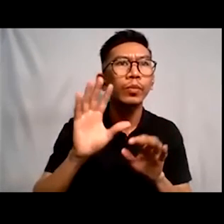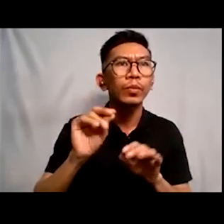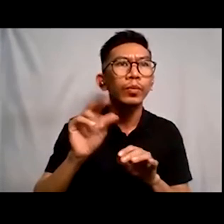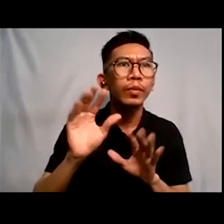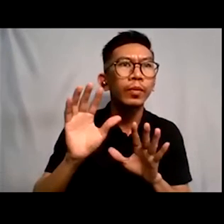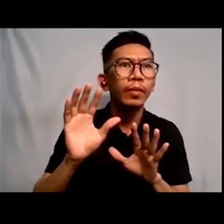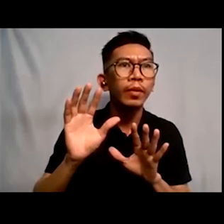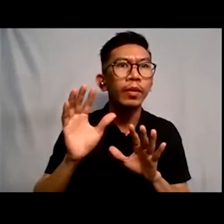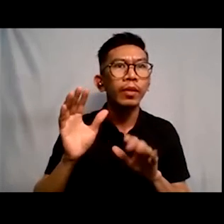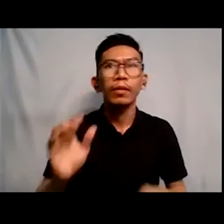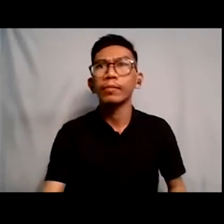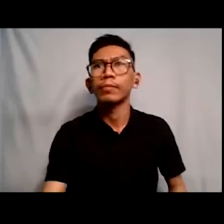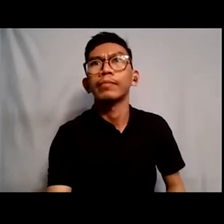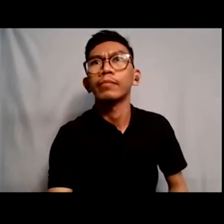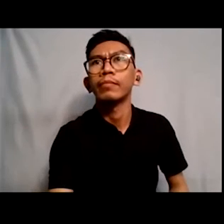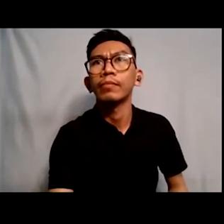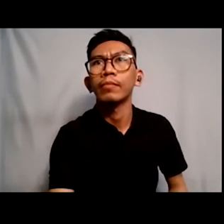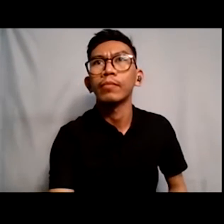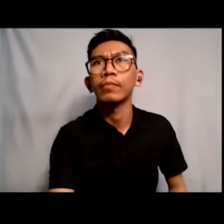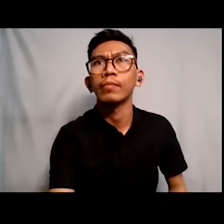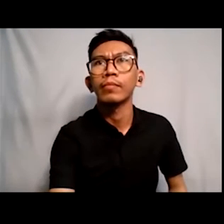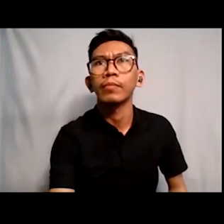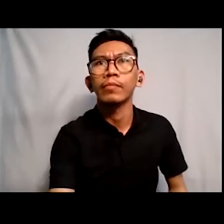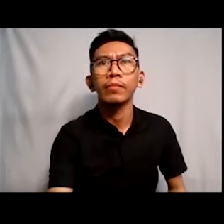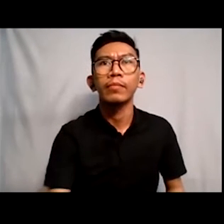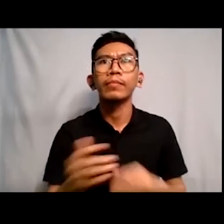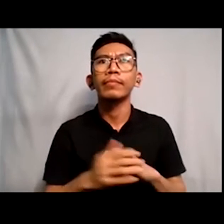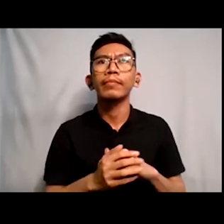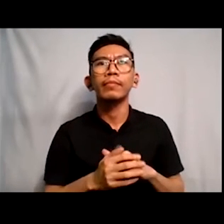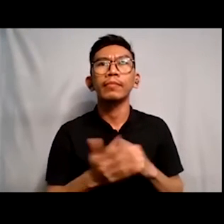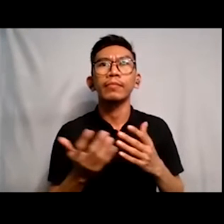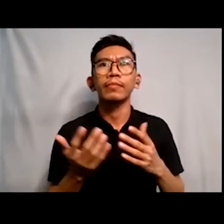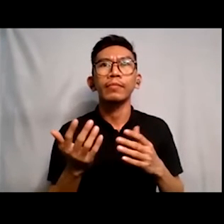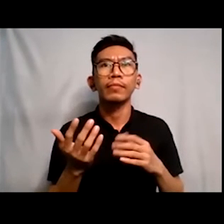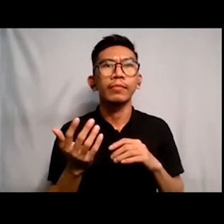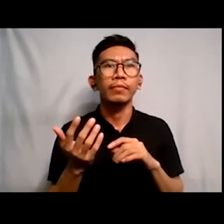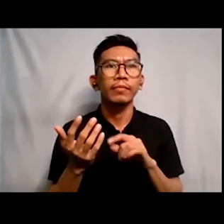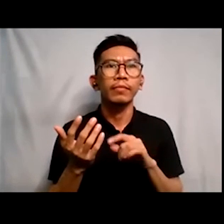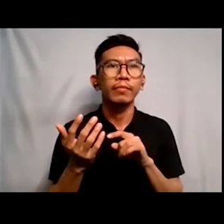Who? Or just the 9 manual?